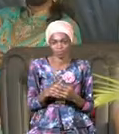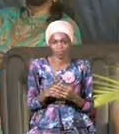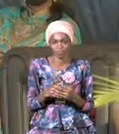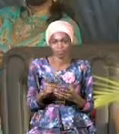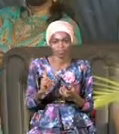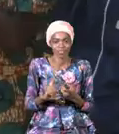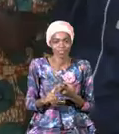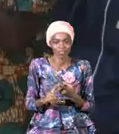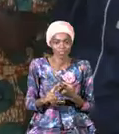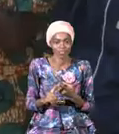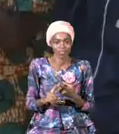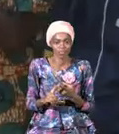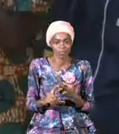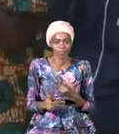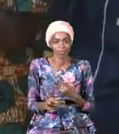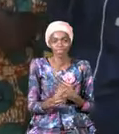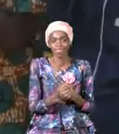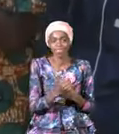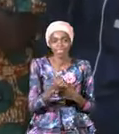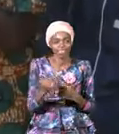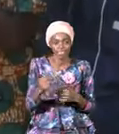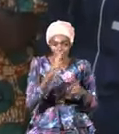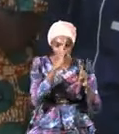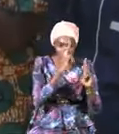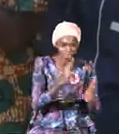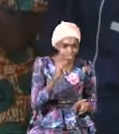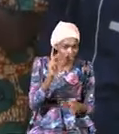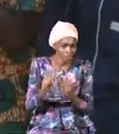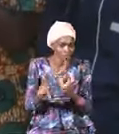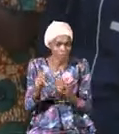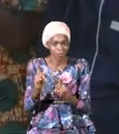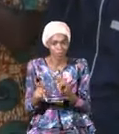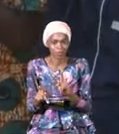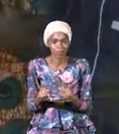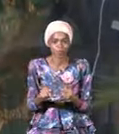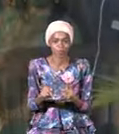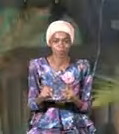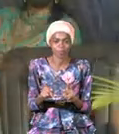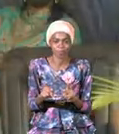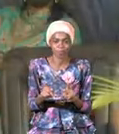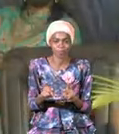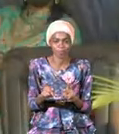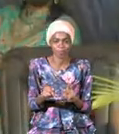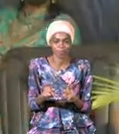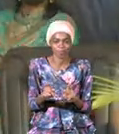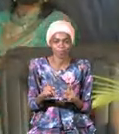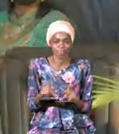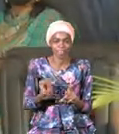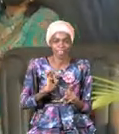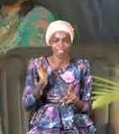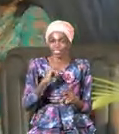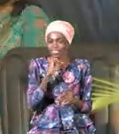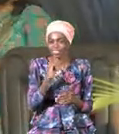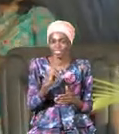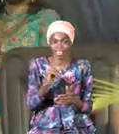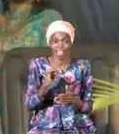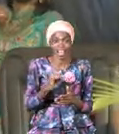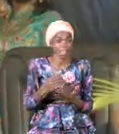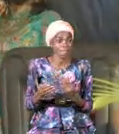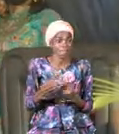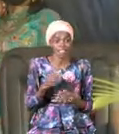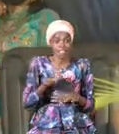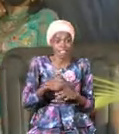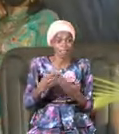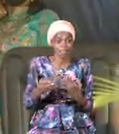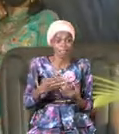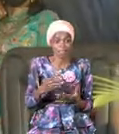eminent dignitaries who time will fail me to mention their name one by one, who